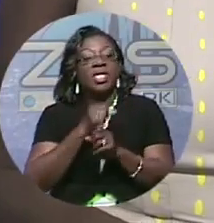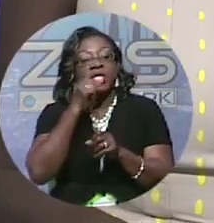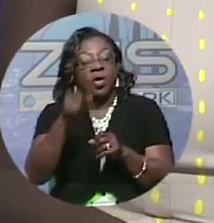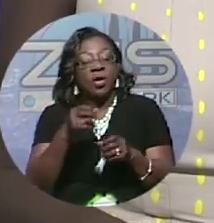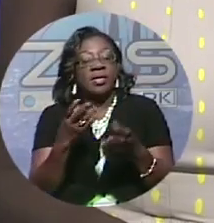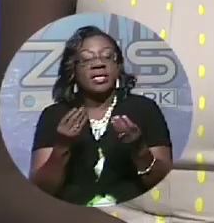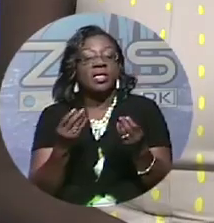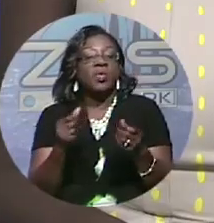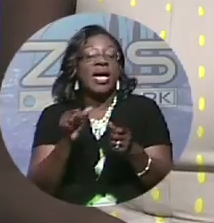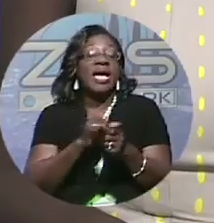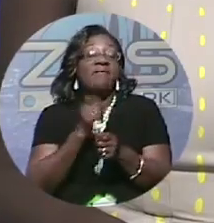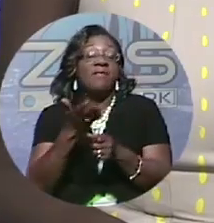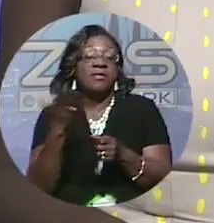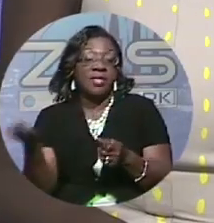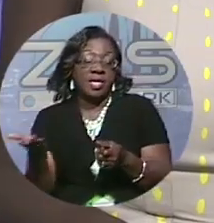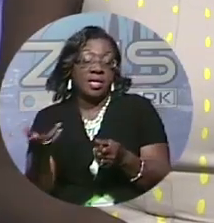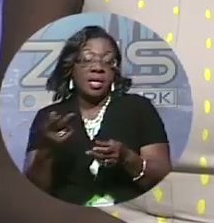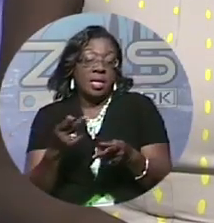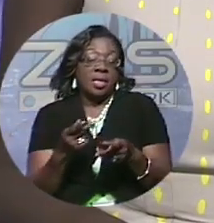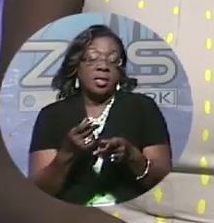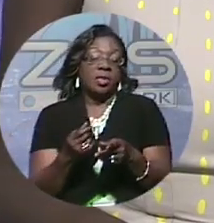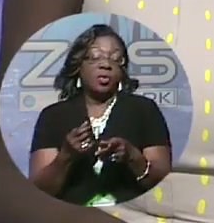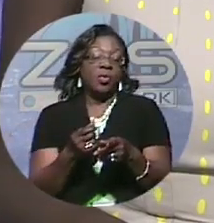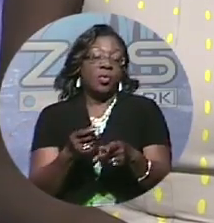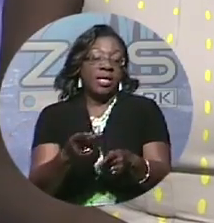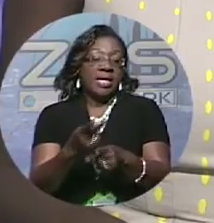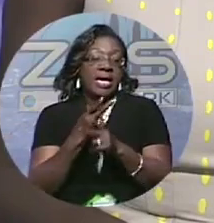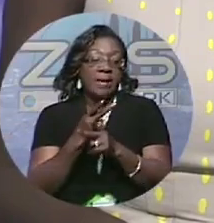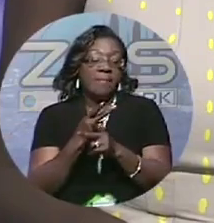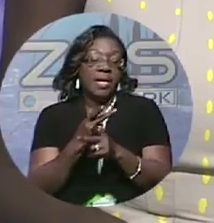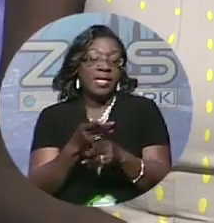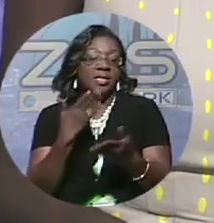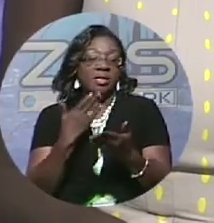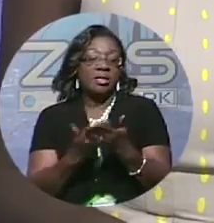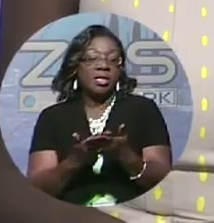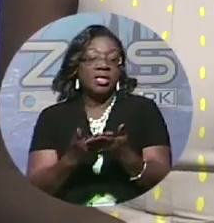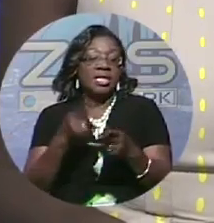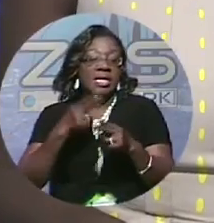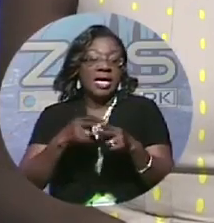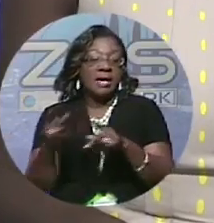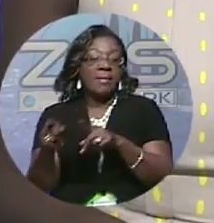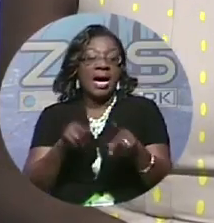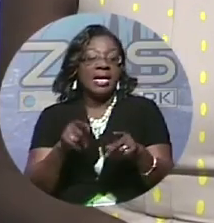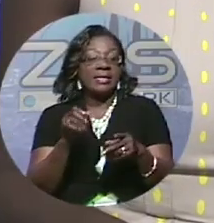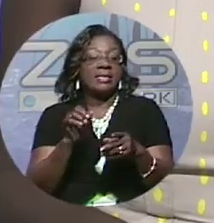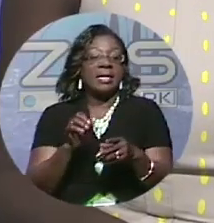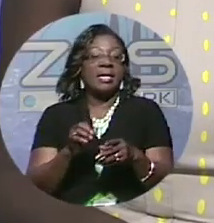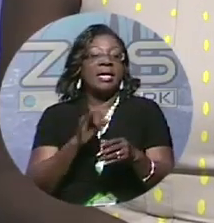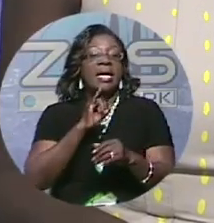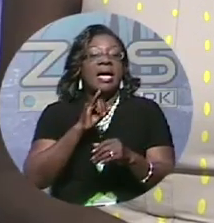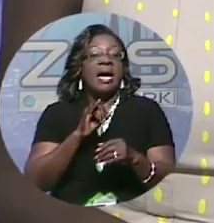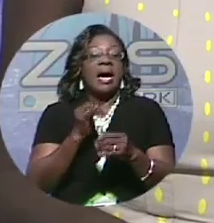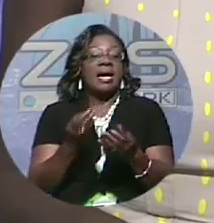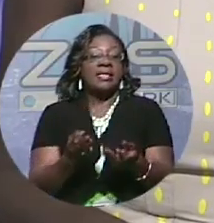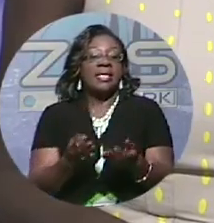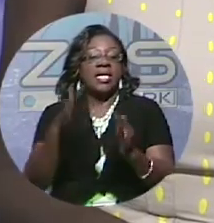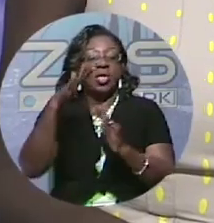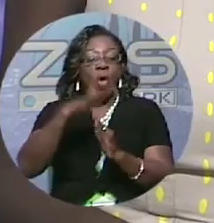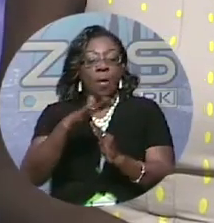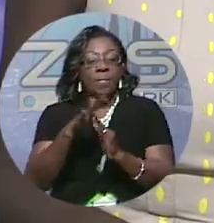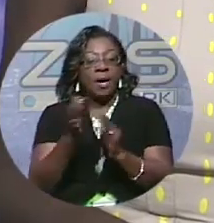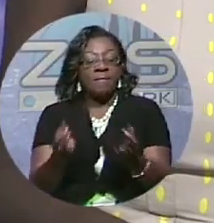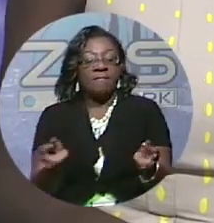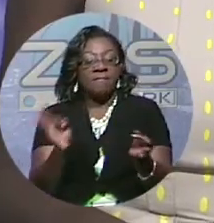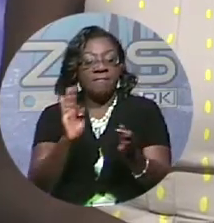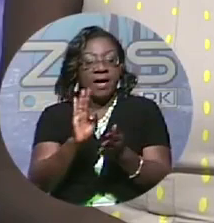remain compliant and maintain its reputation as a premier financial center. Further, she says, the country consistently